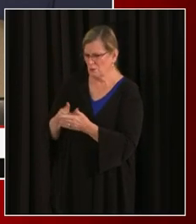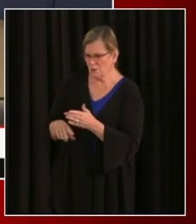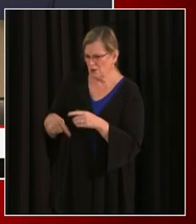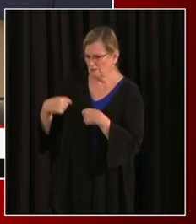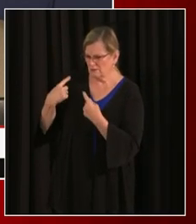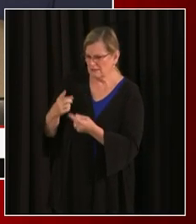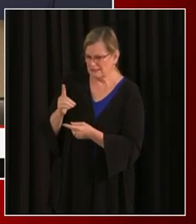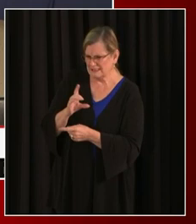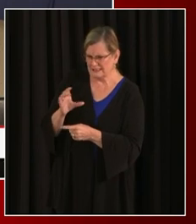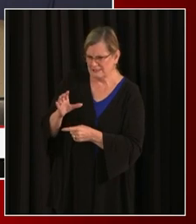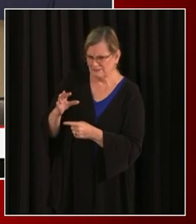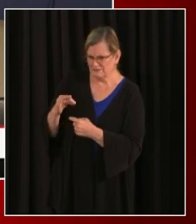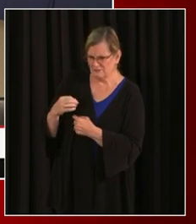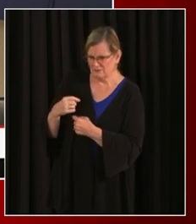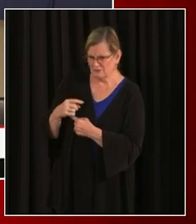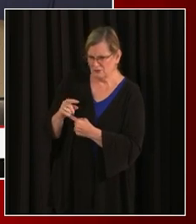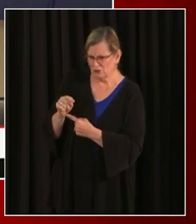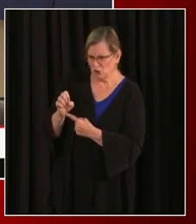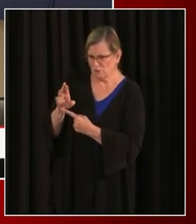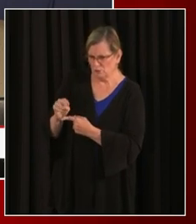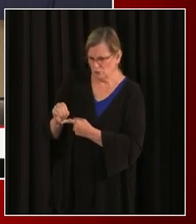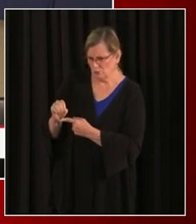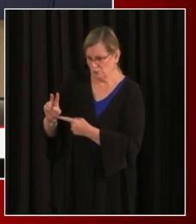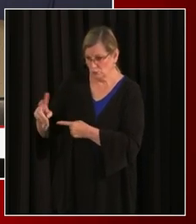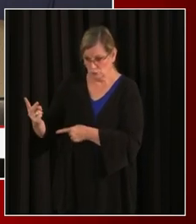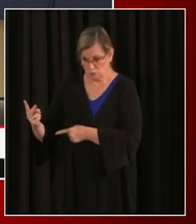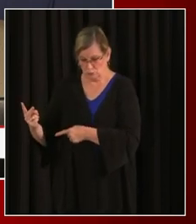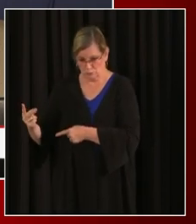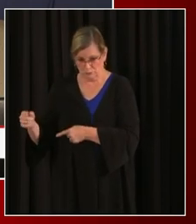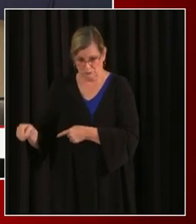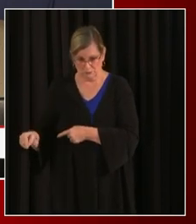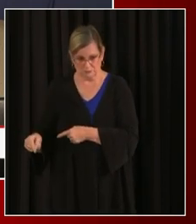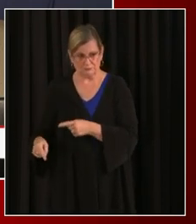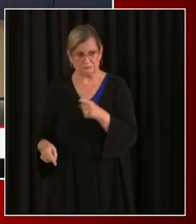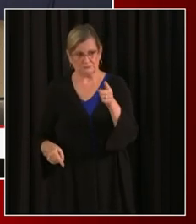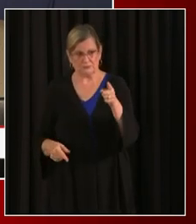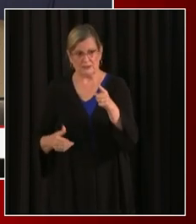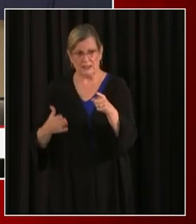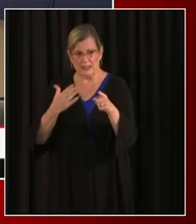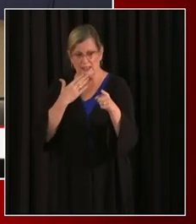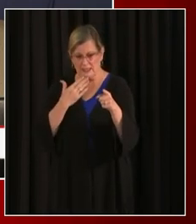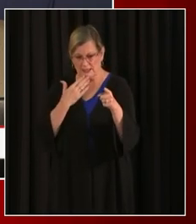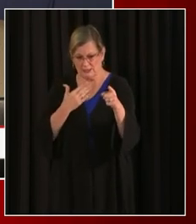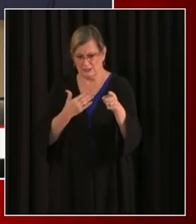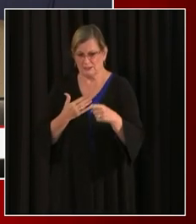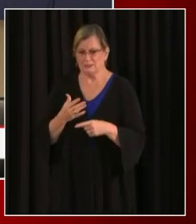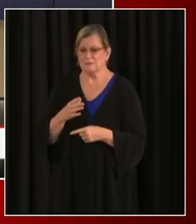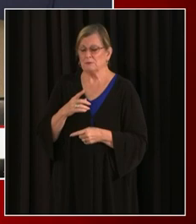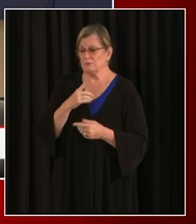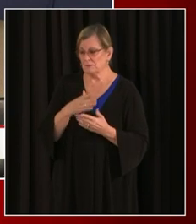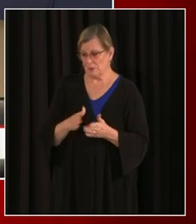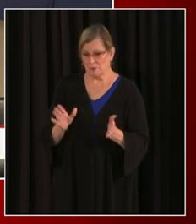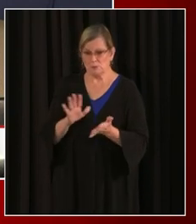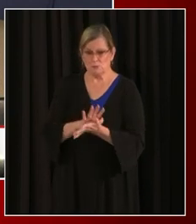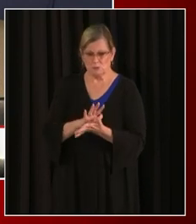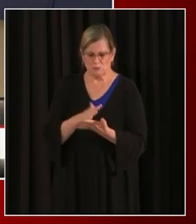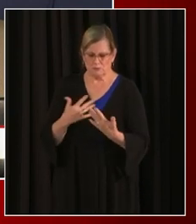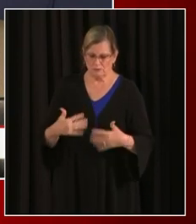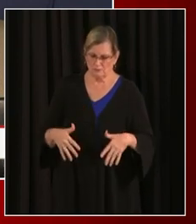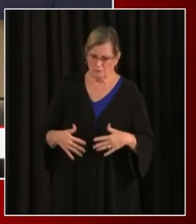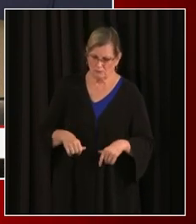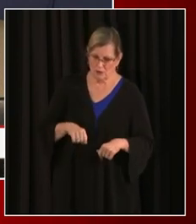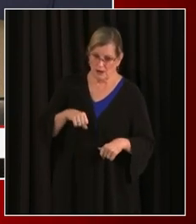of term 2. Thank you, Mayor. Starting this week, DC Public Schools is proud to welcome students back on our